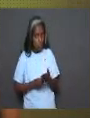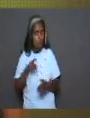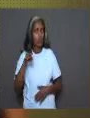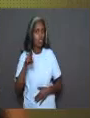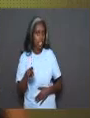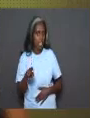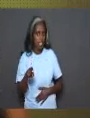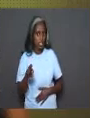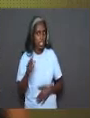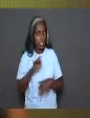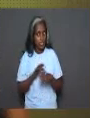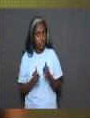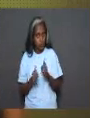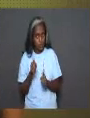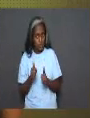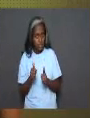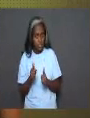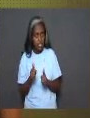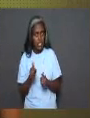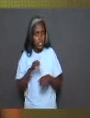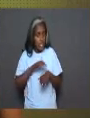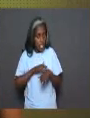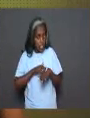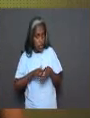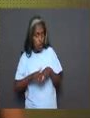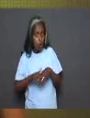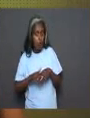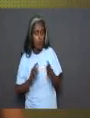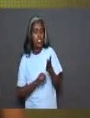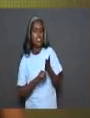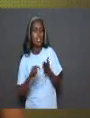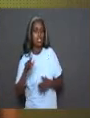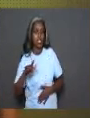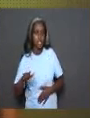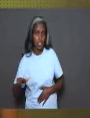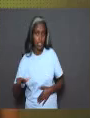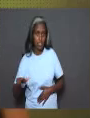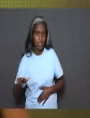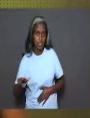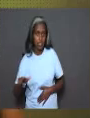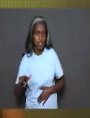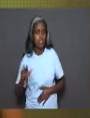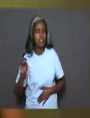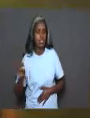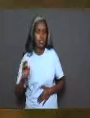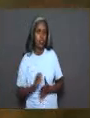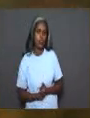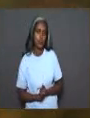x at which the slope of the tangent line is 0.